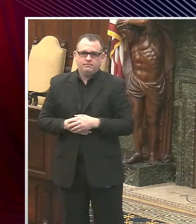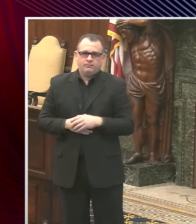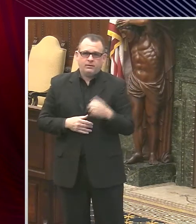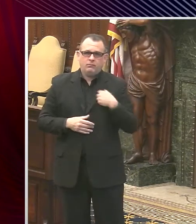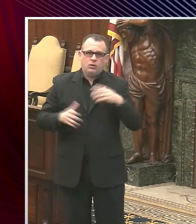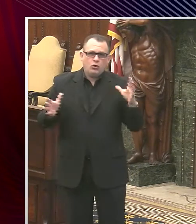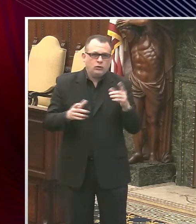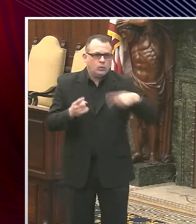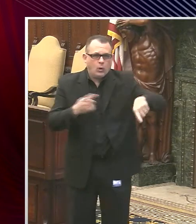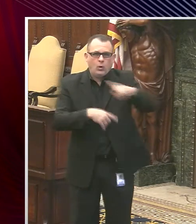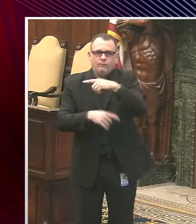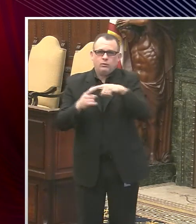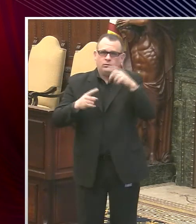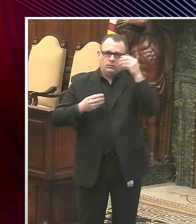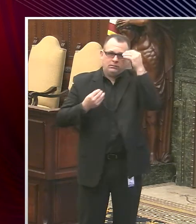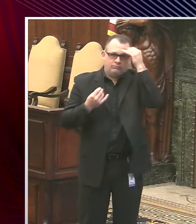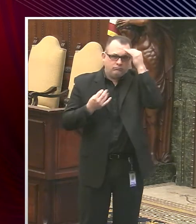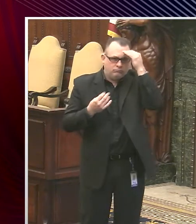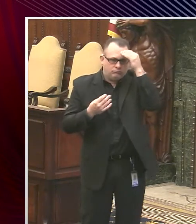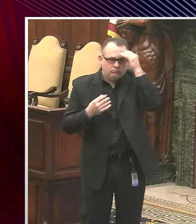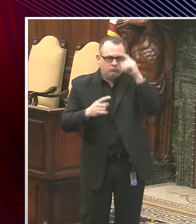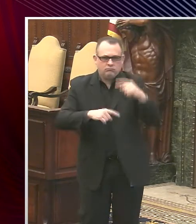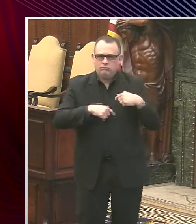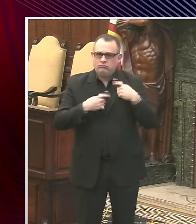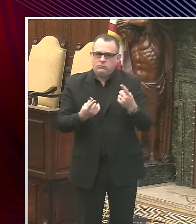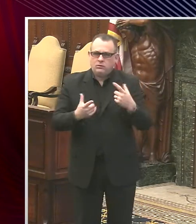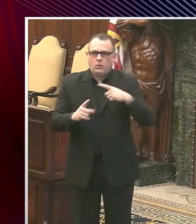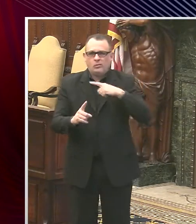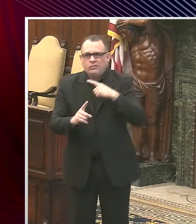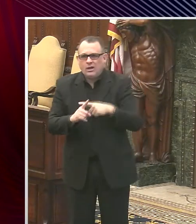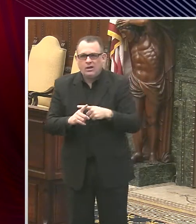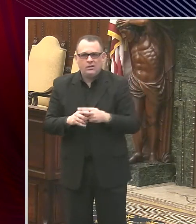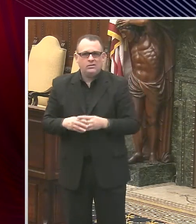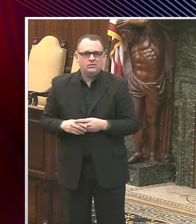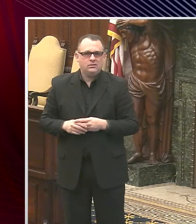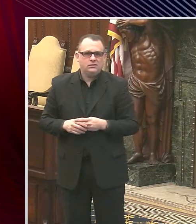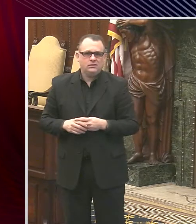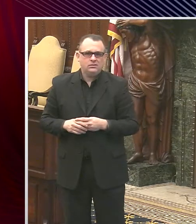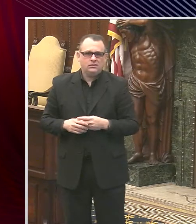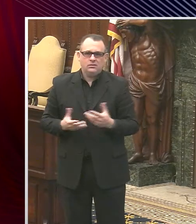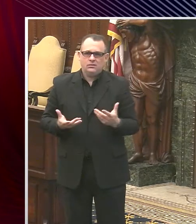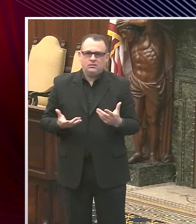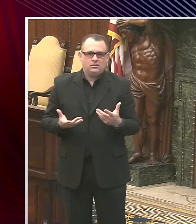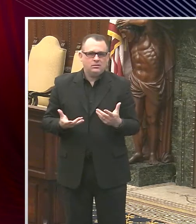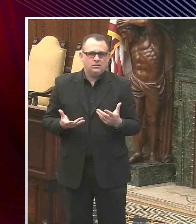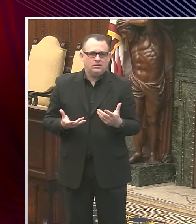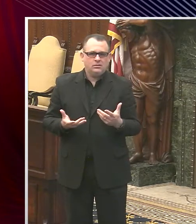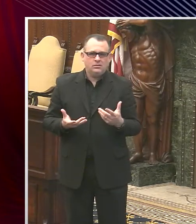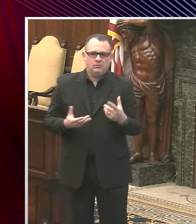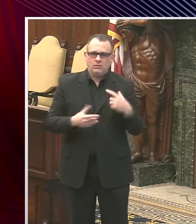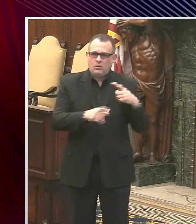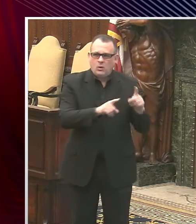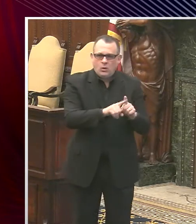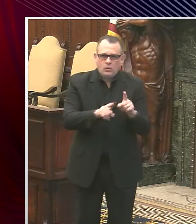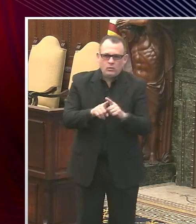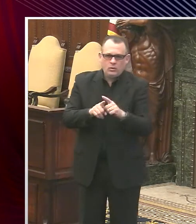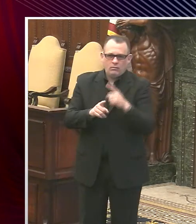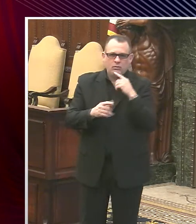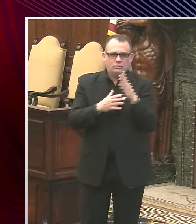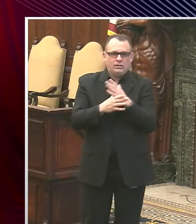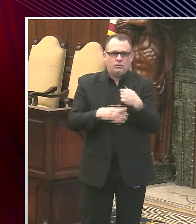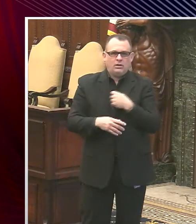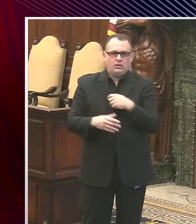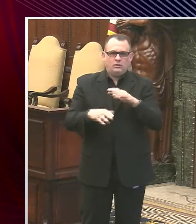on the challenges of the past year, as well as our shared moments of hope and joy. As you do, feel free to share them with all of us online using